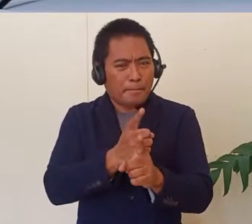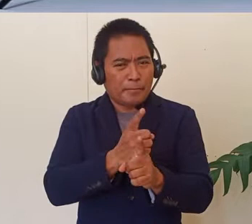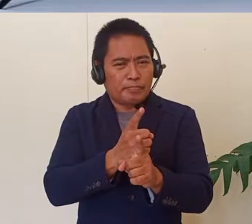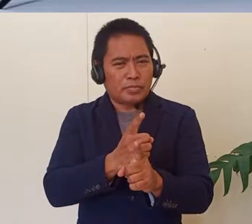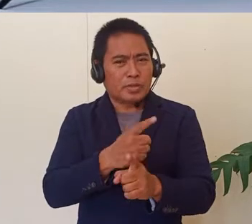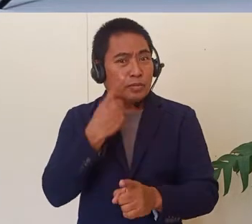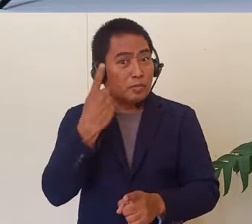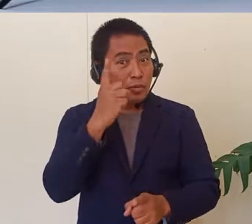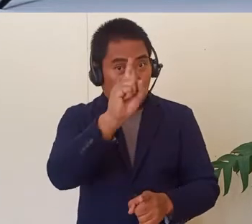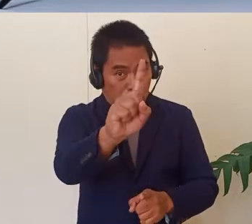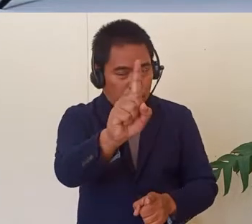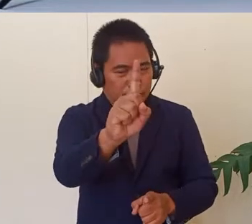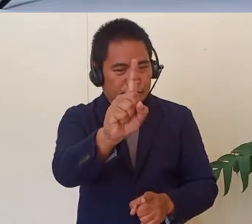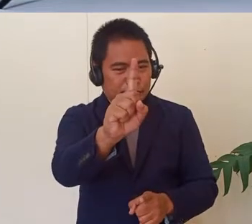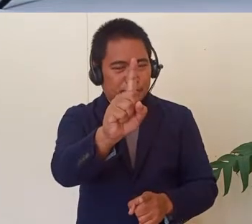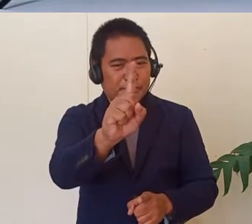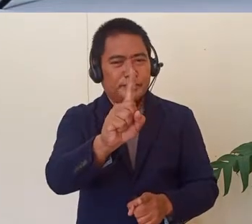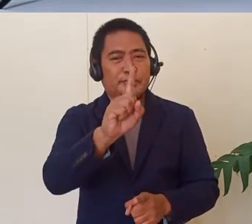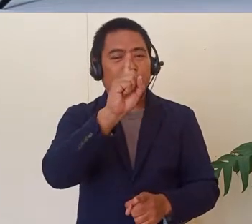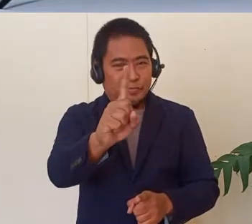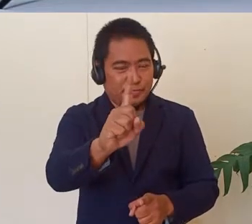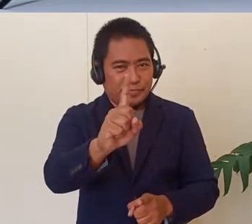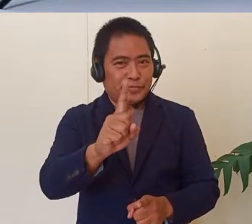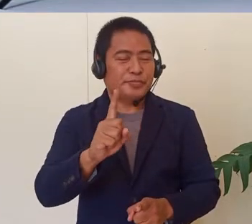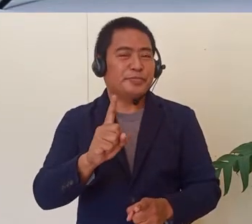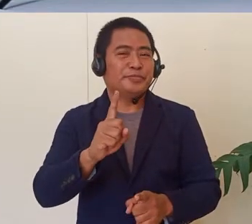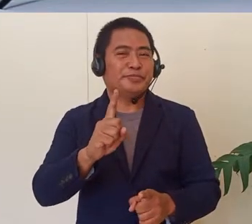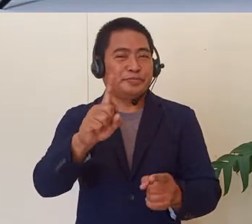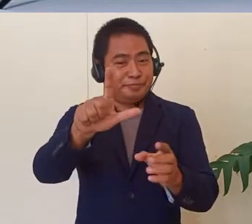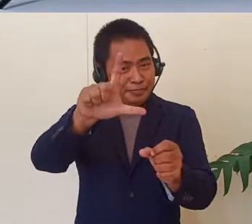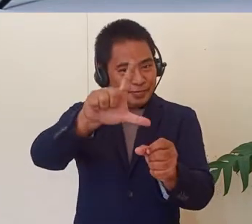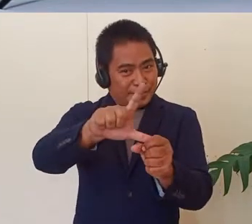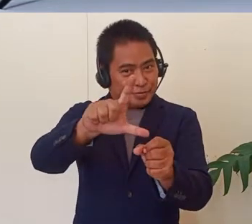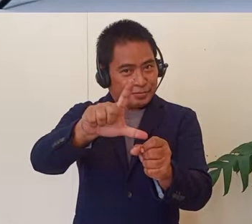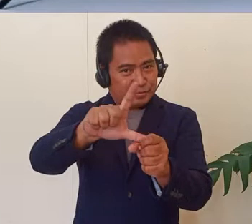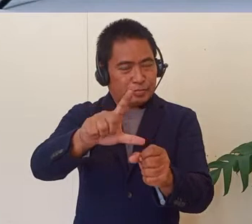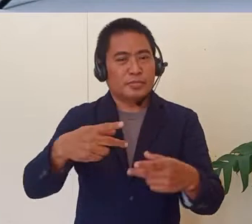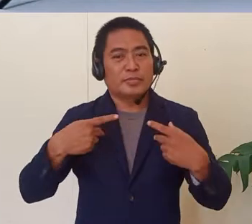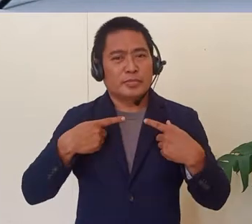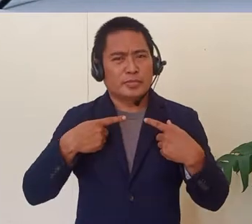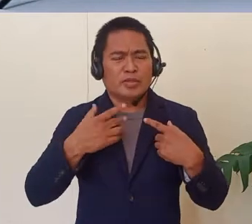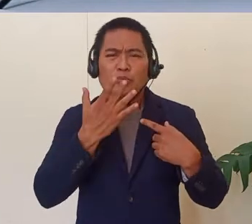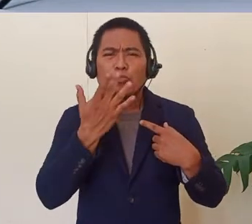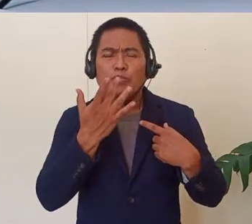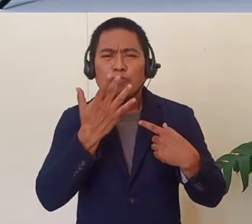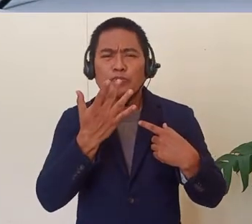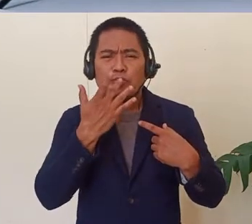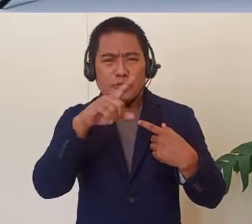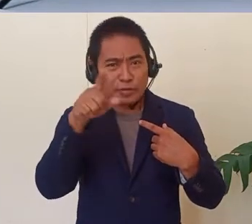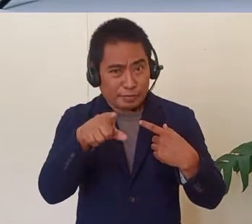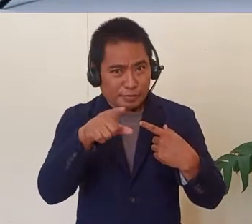liquid. Have you tasted it? What is the taste?